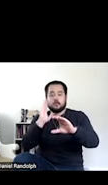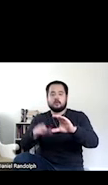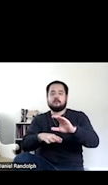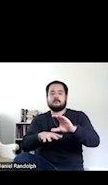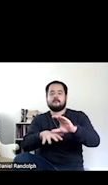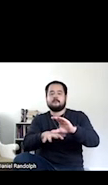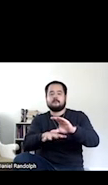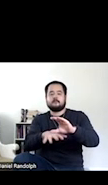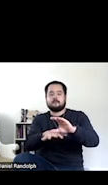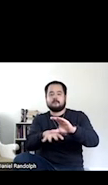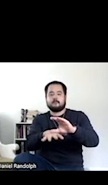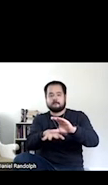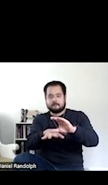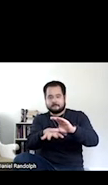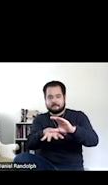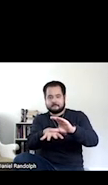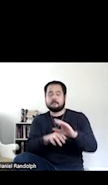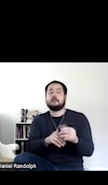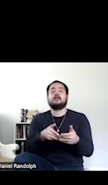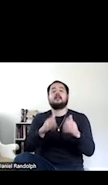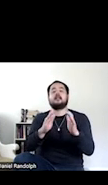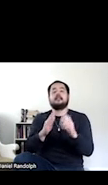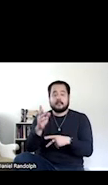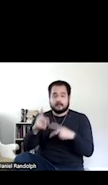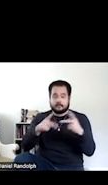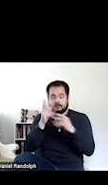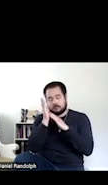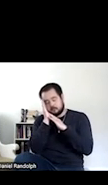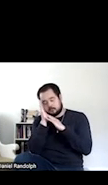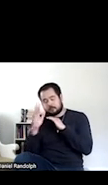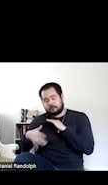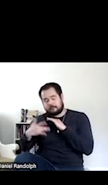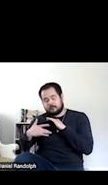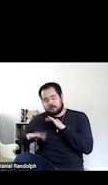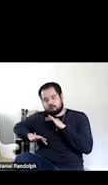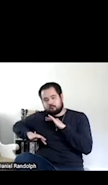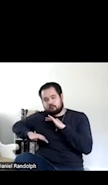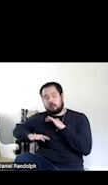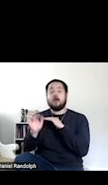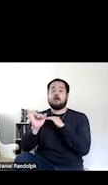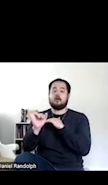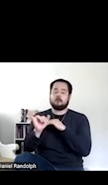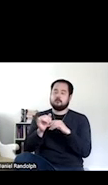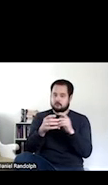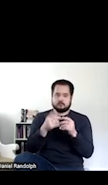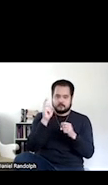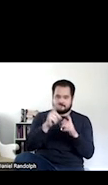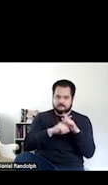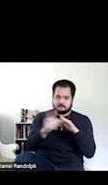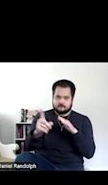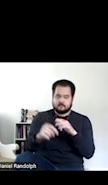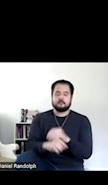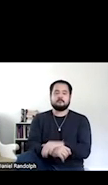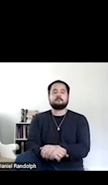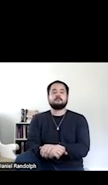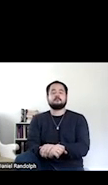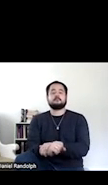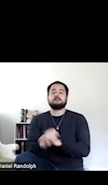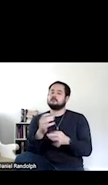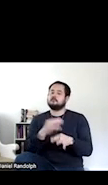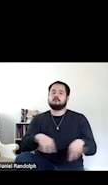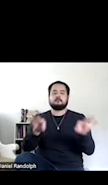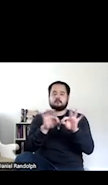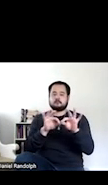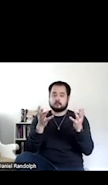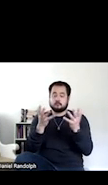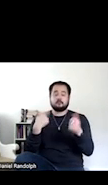and the families to go out there and to leave. The biggest thing that we do is we partner, and we've been partnering with great organizations